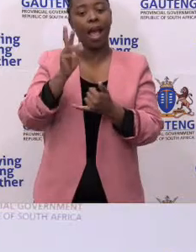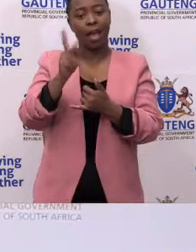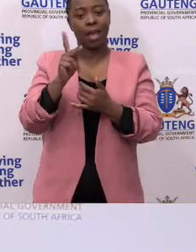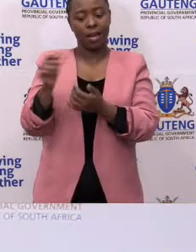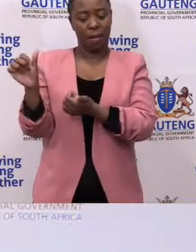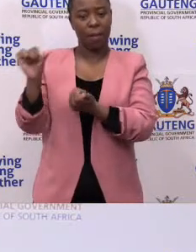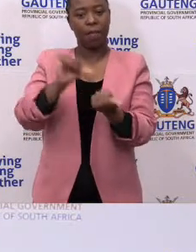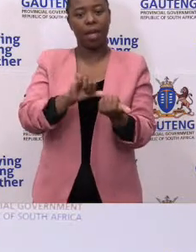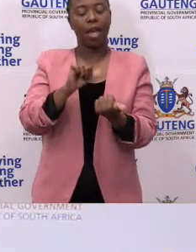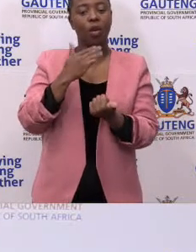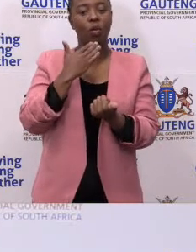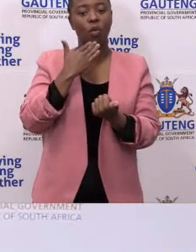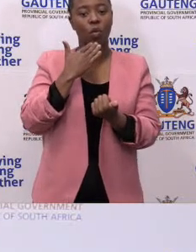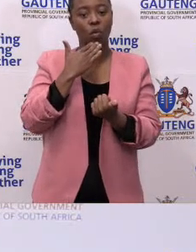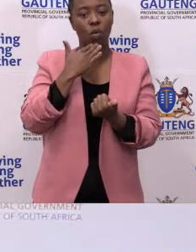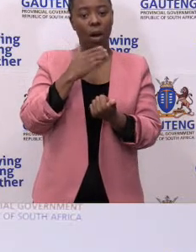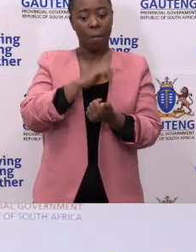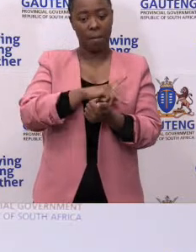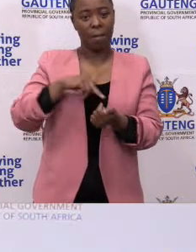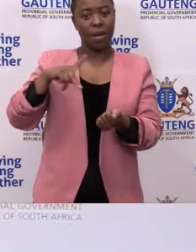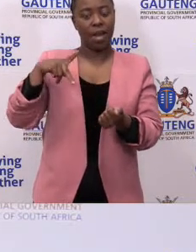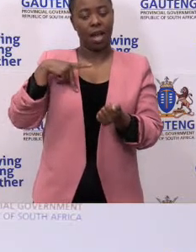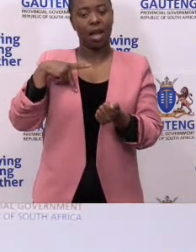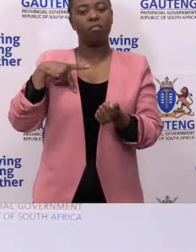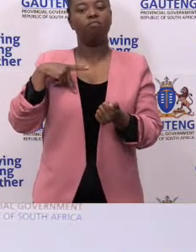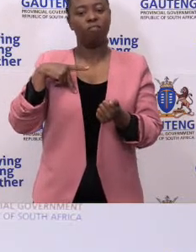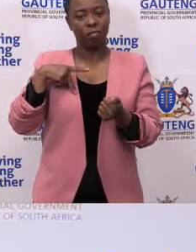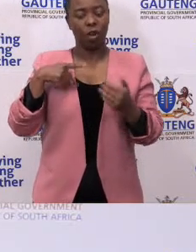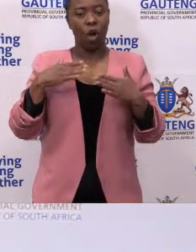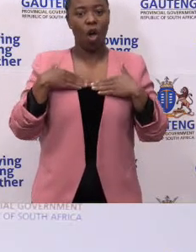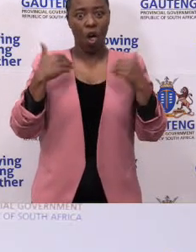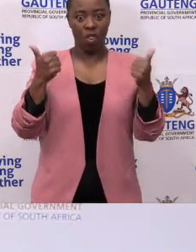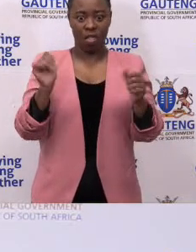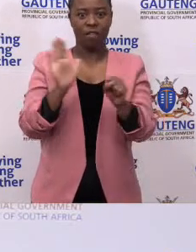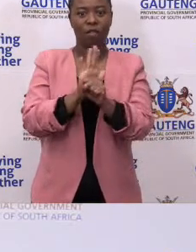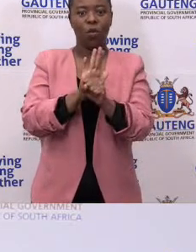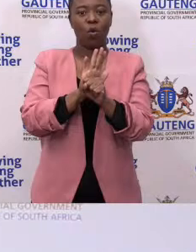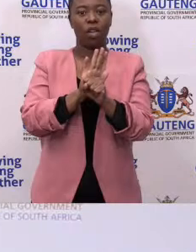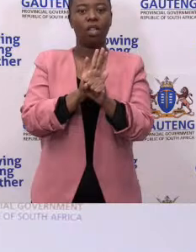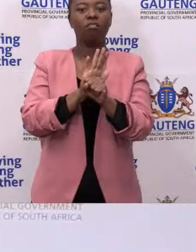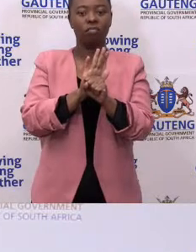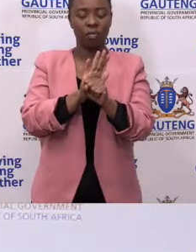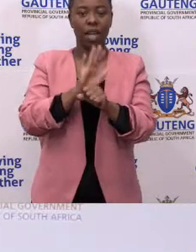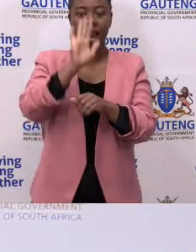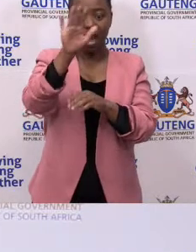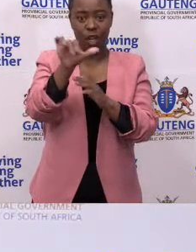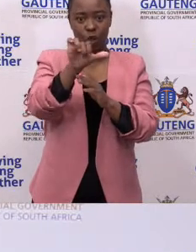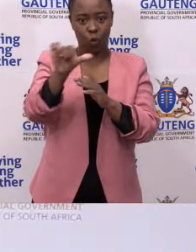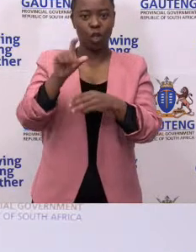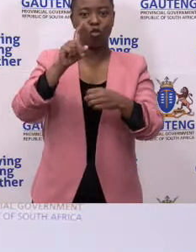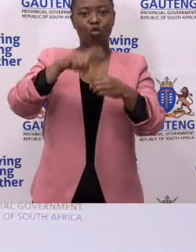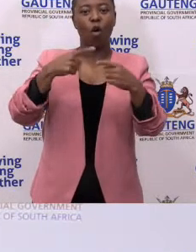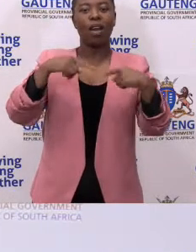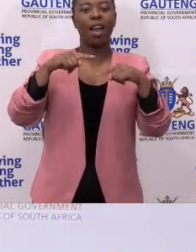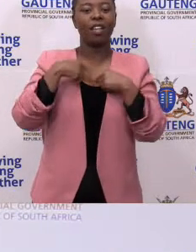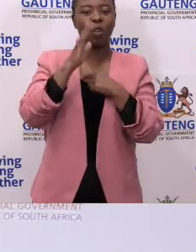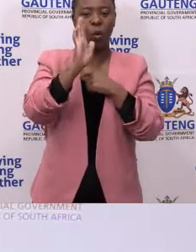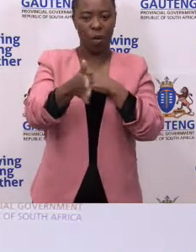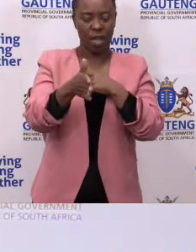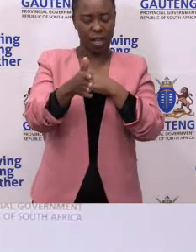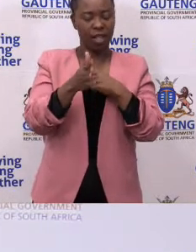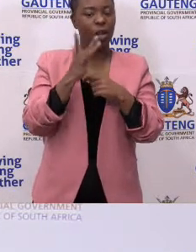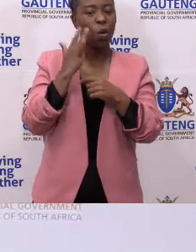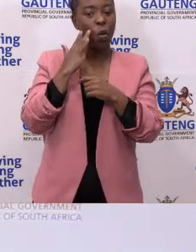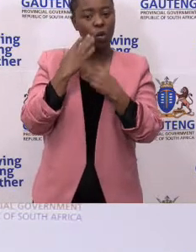Premier to full health. He'll be joining us in the coming week when we do our weekly